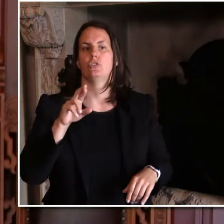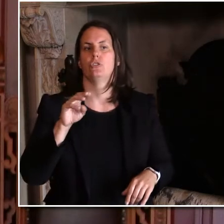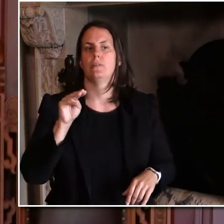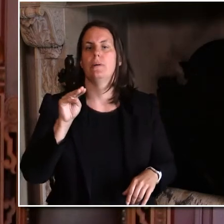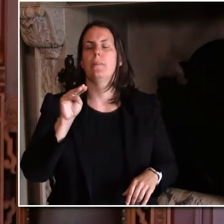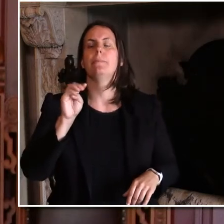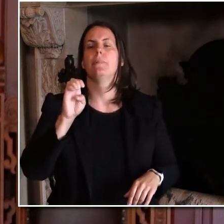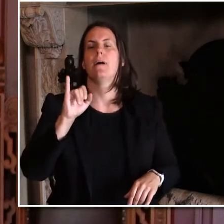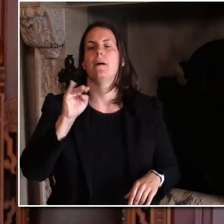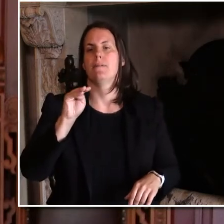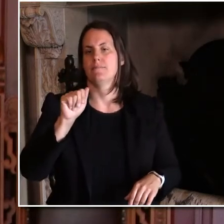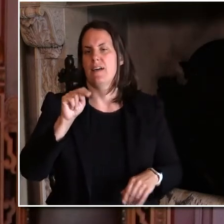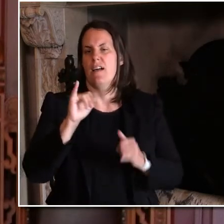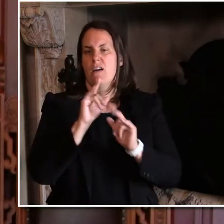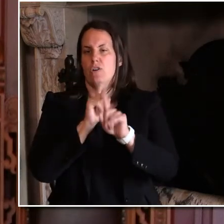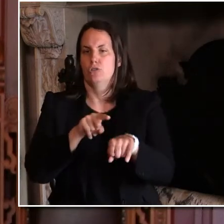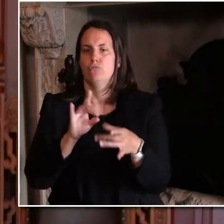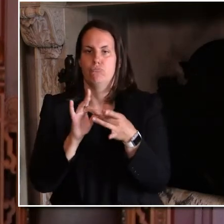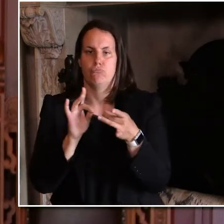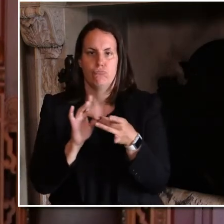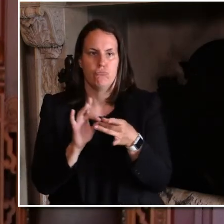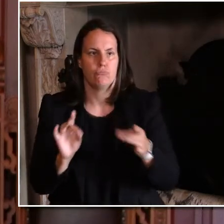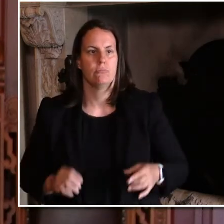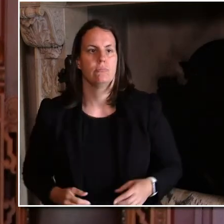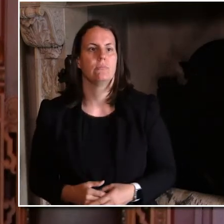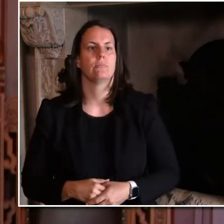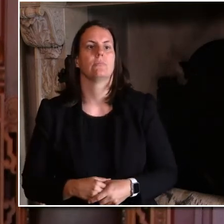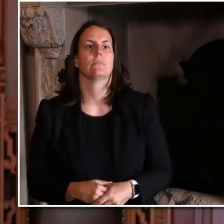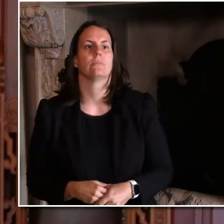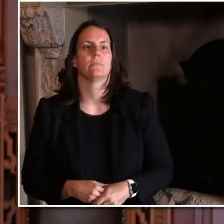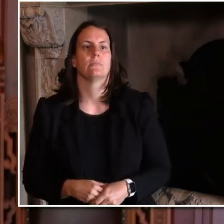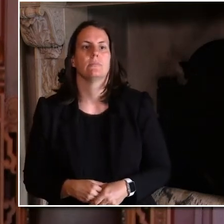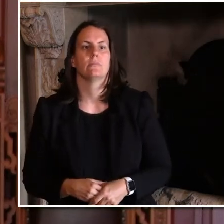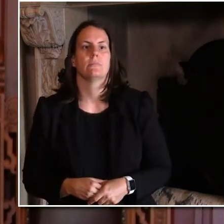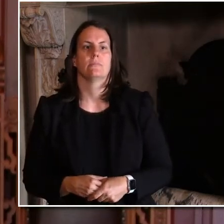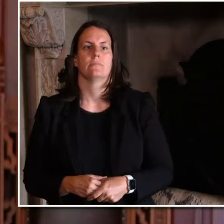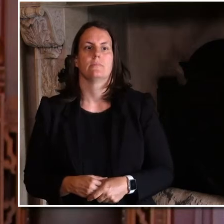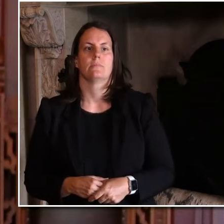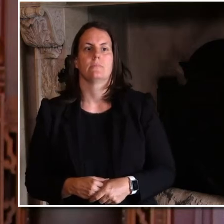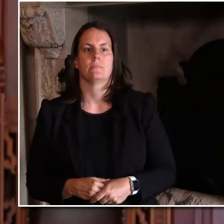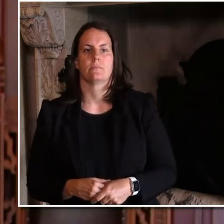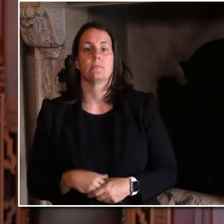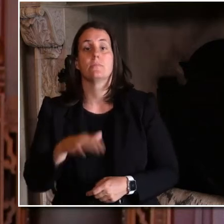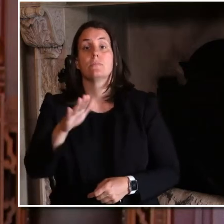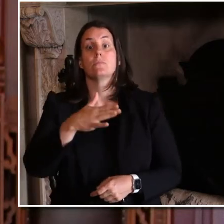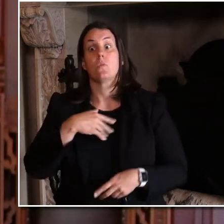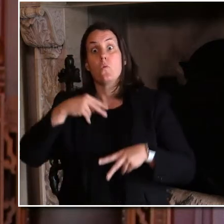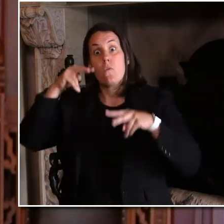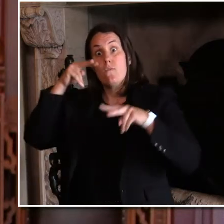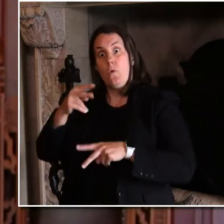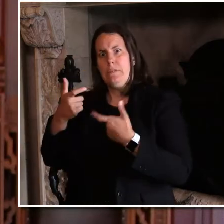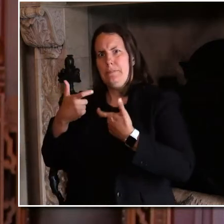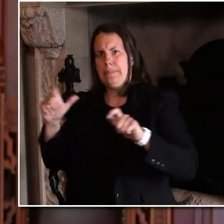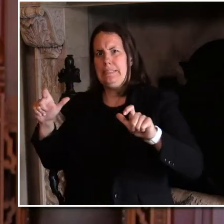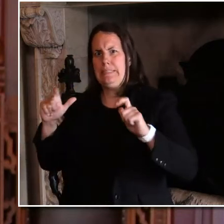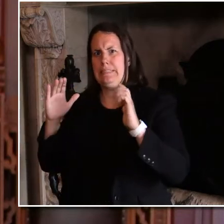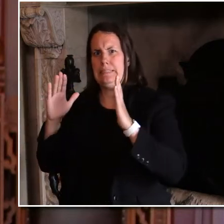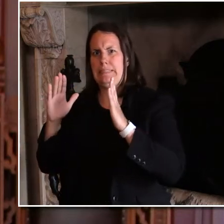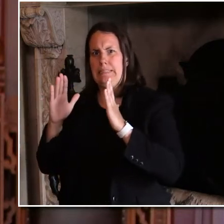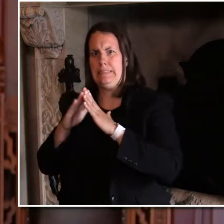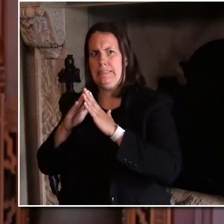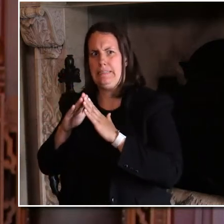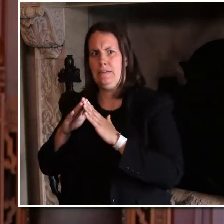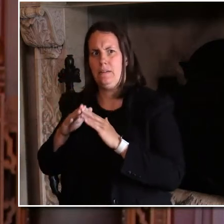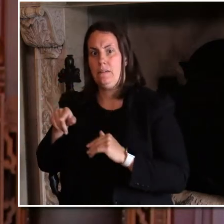ones, so we can capture the largest population with as few samples as possible. But the other part of that kind of gets to